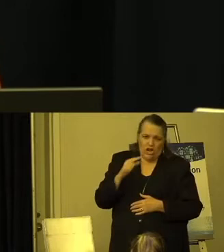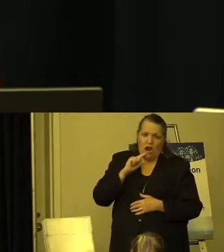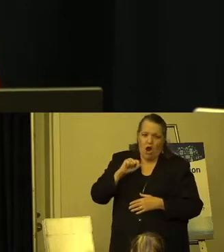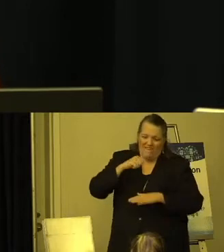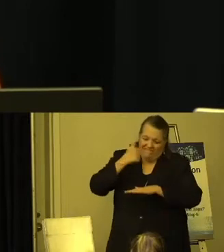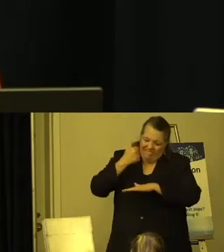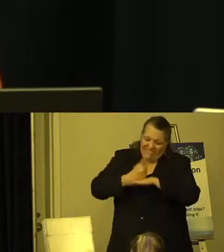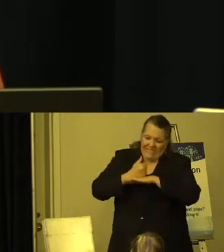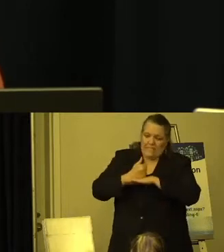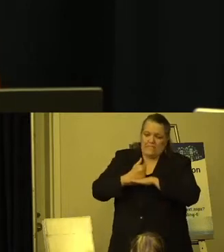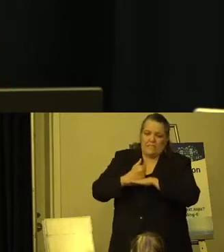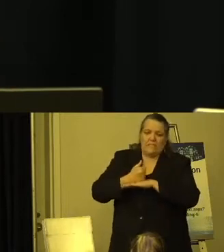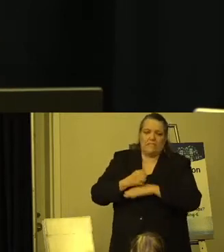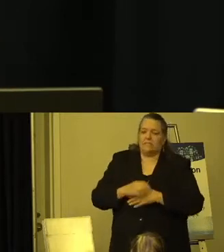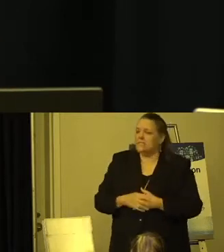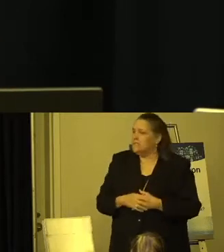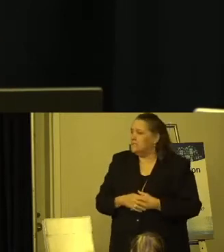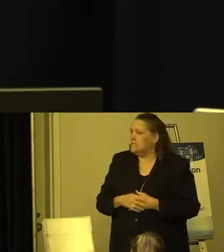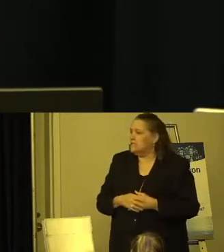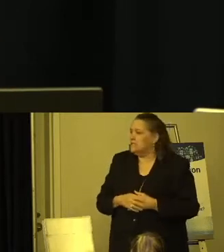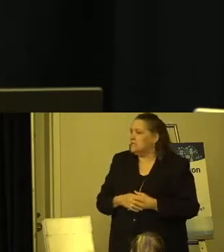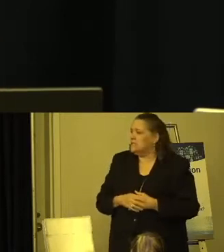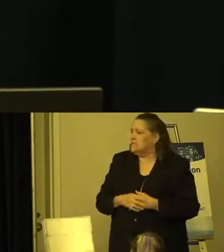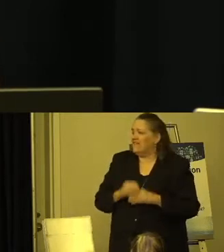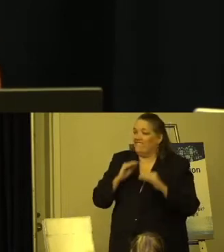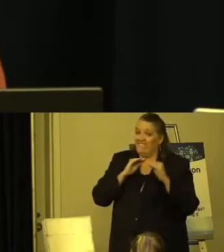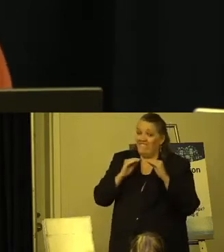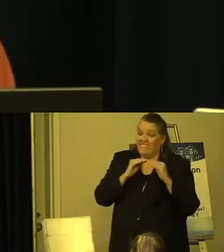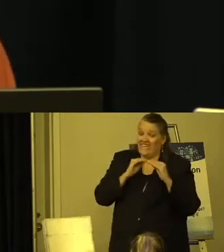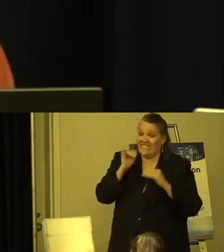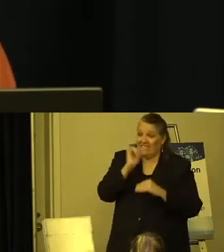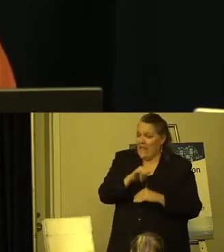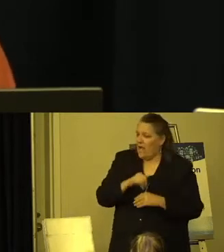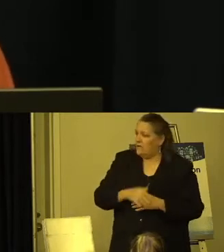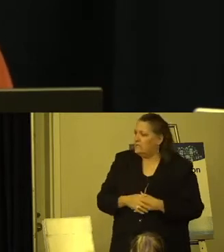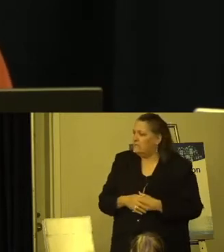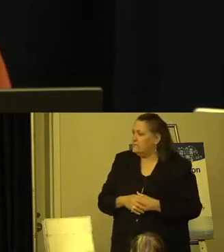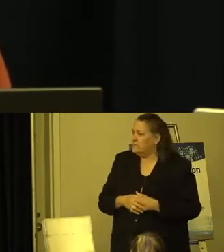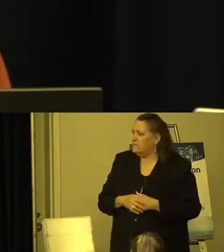fixed. So can you please take care of those? I was like, okay,